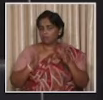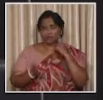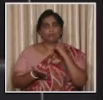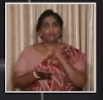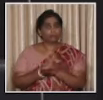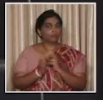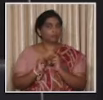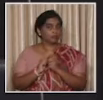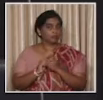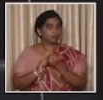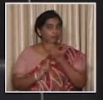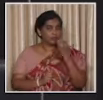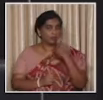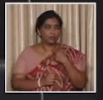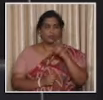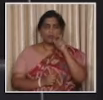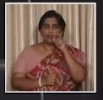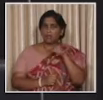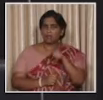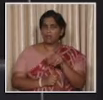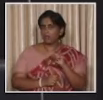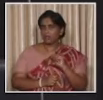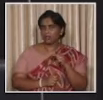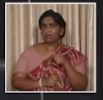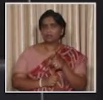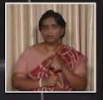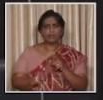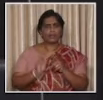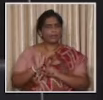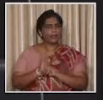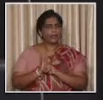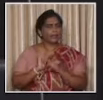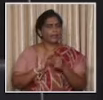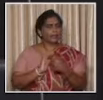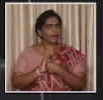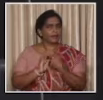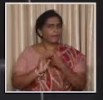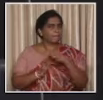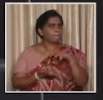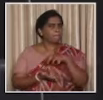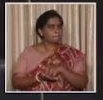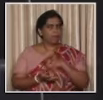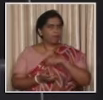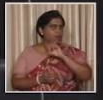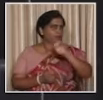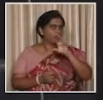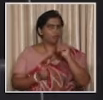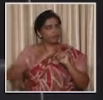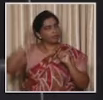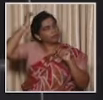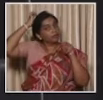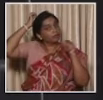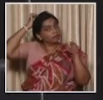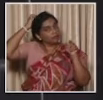sent only to the eastern province. Because they don't have laboratories to even test